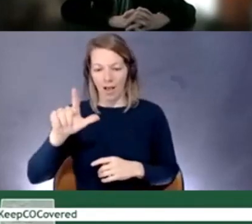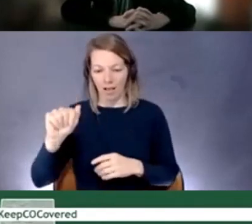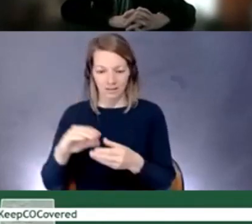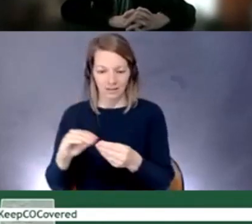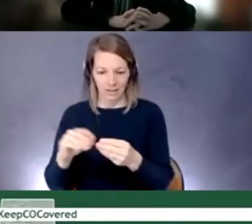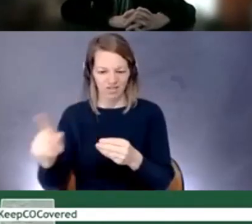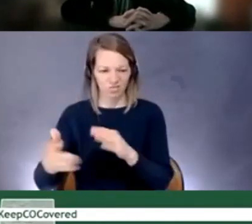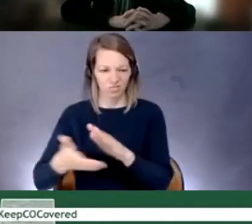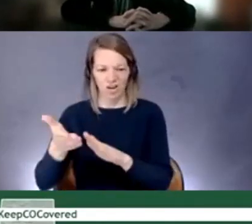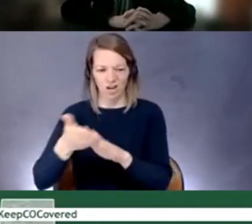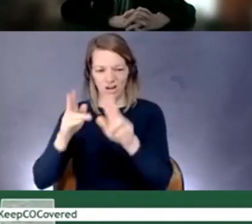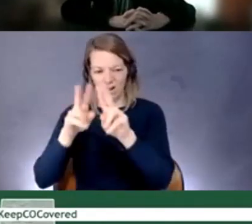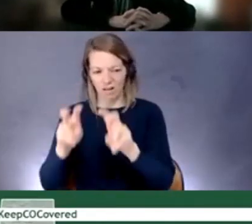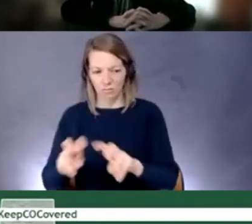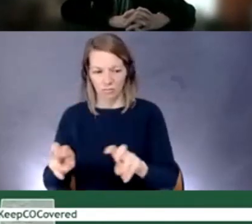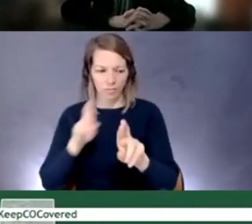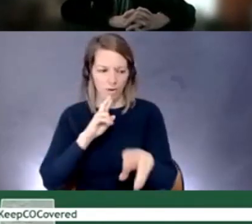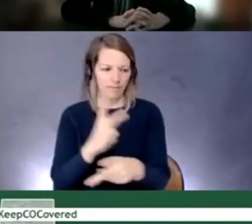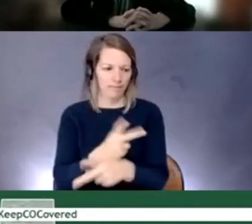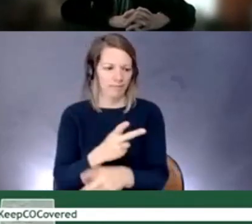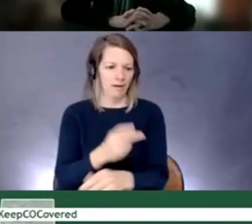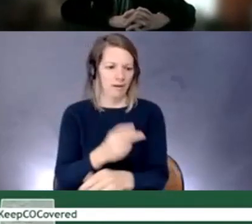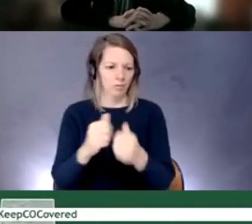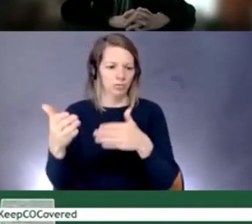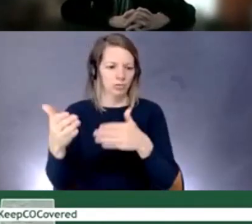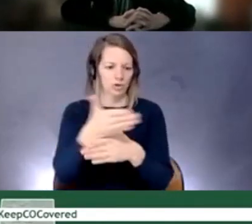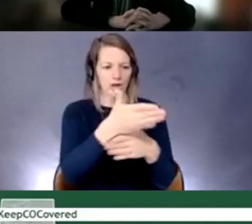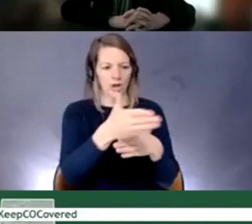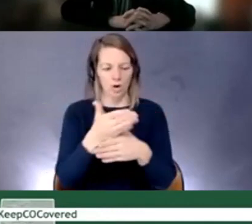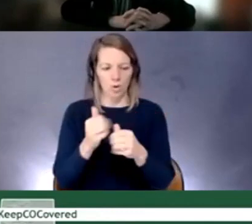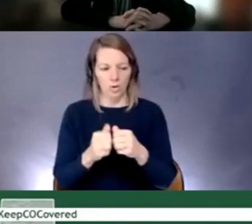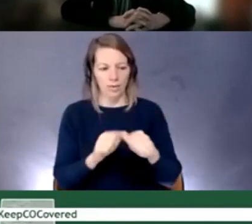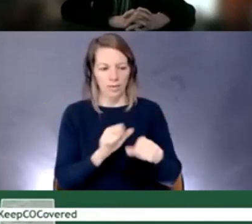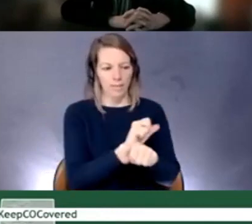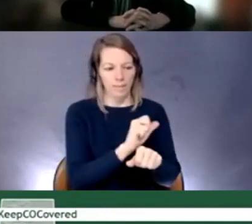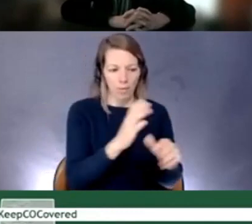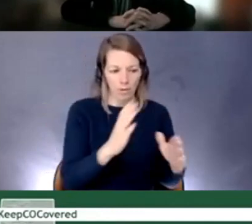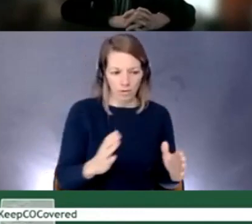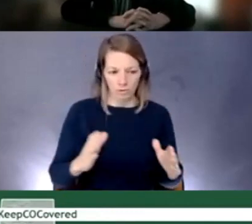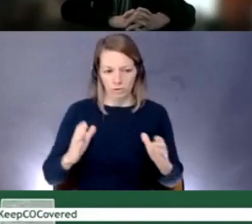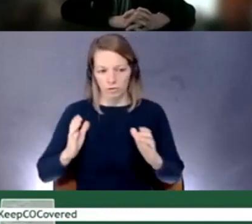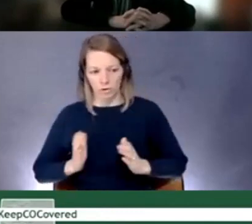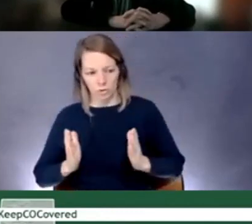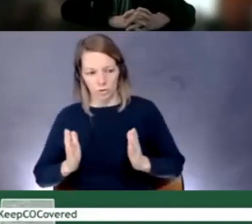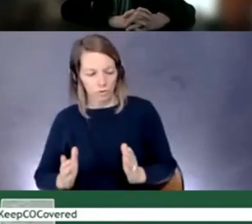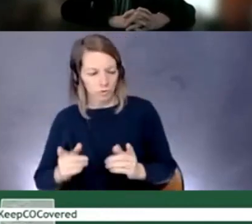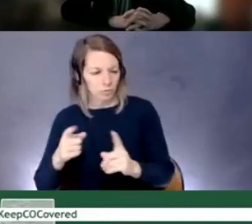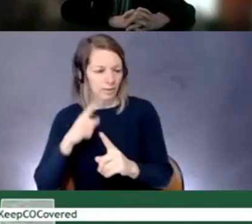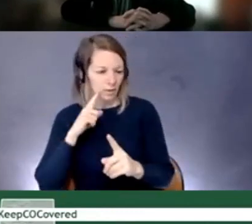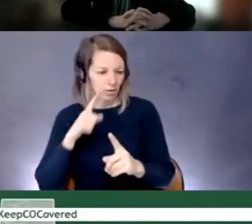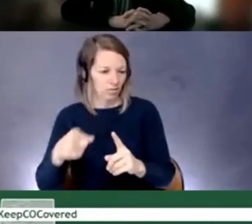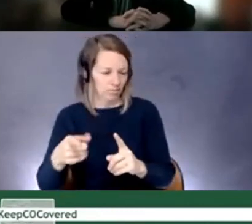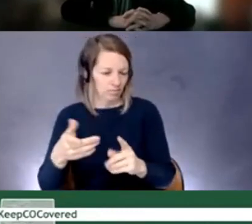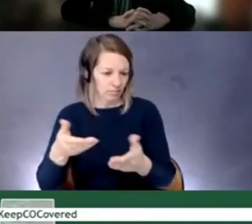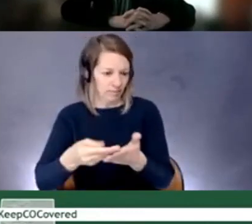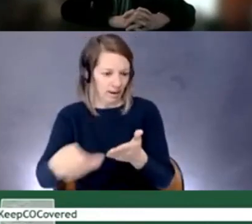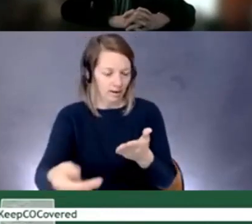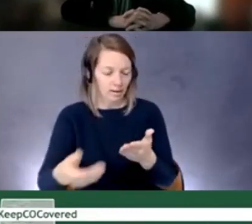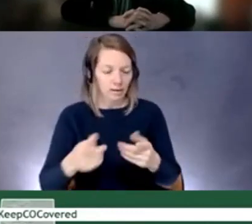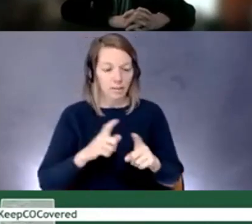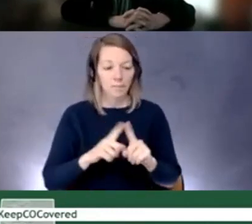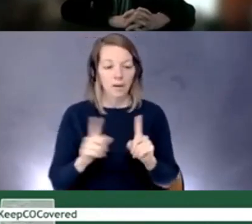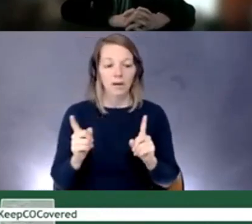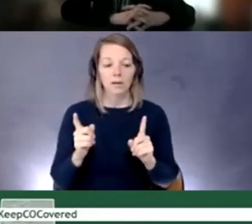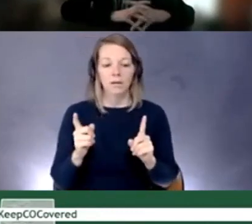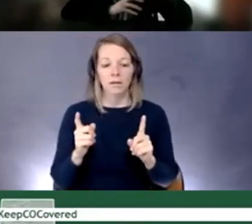some analysis and reports to figure out how to share that between employers and consumers when they're at the counter. But I think there's opportunity where